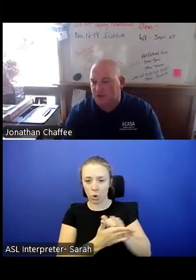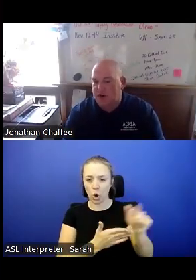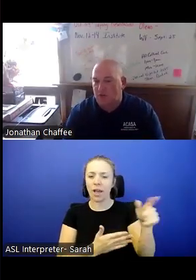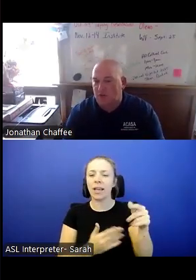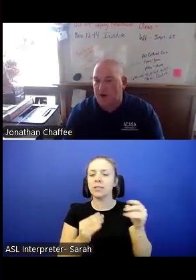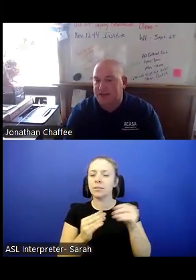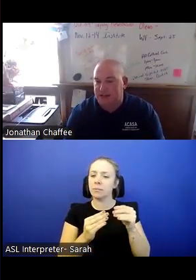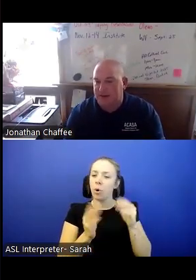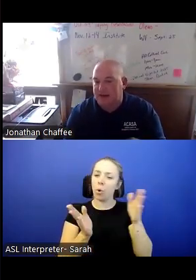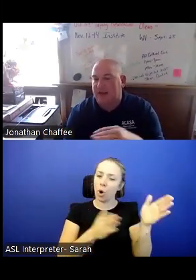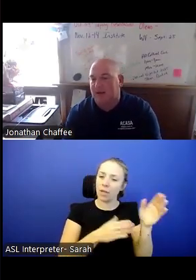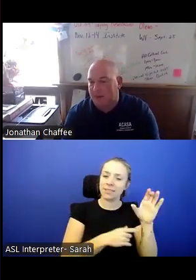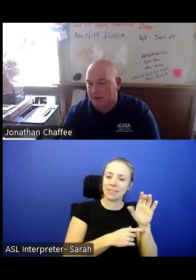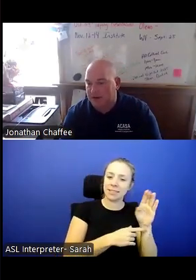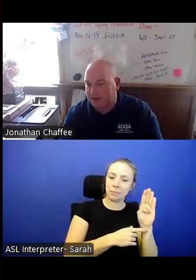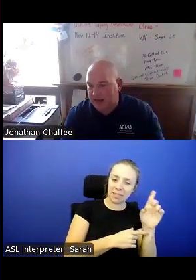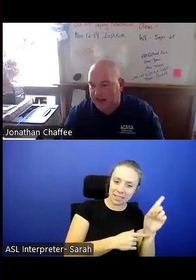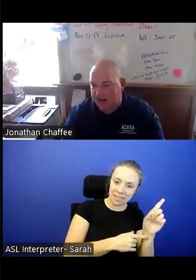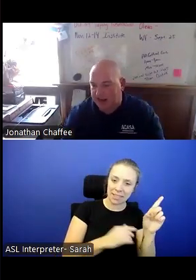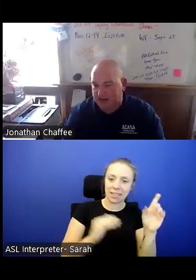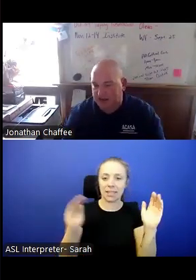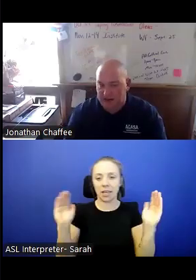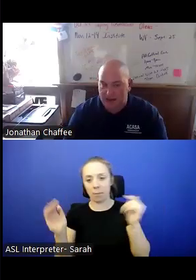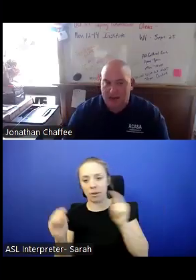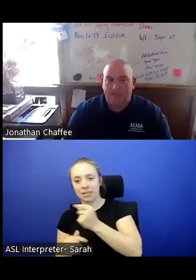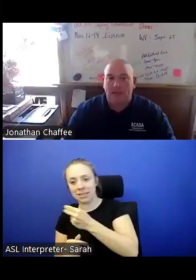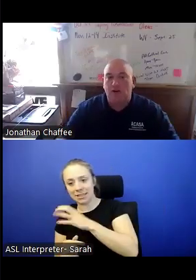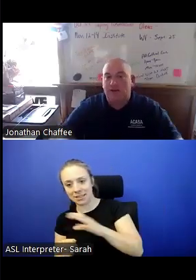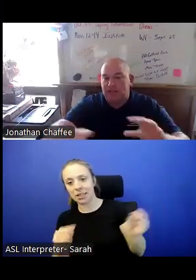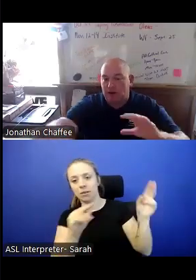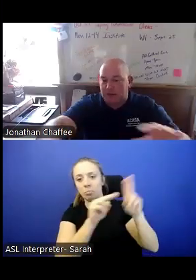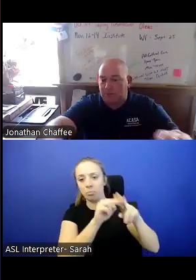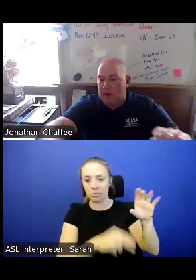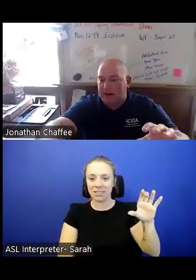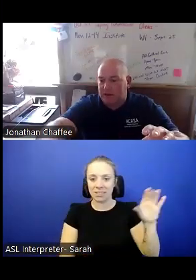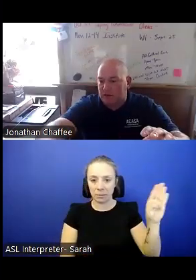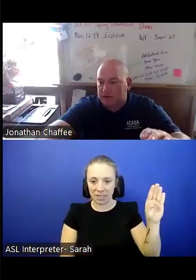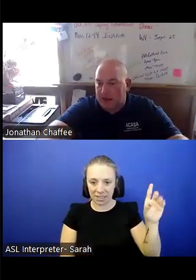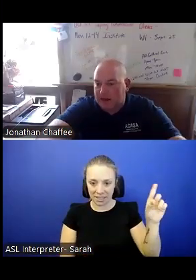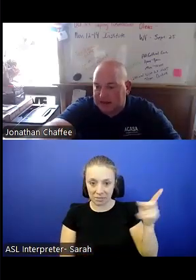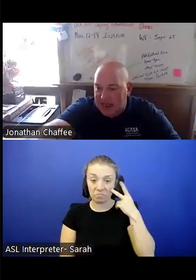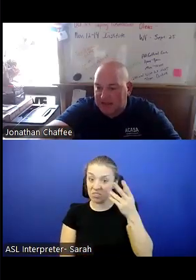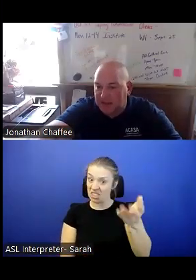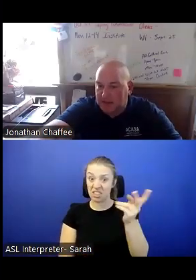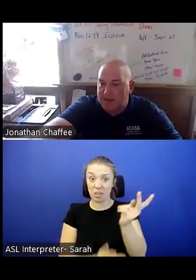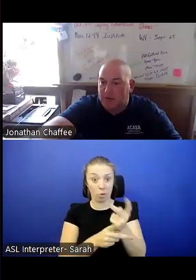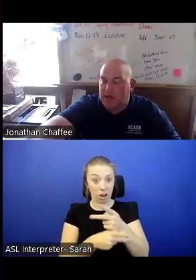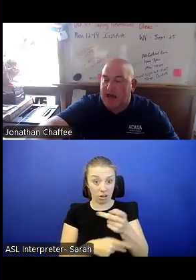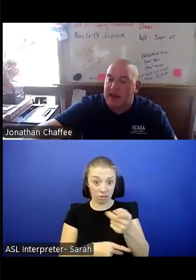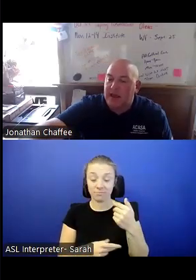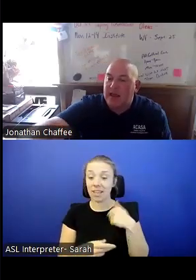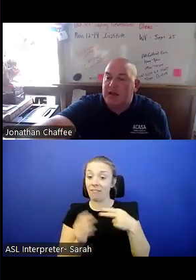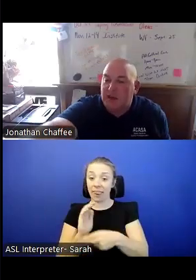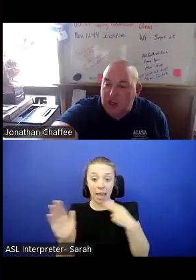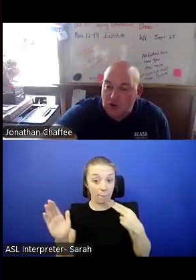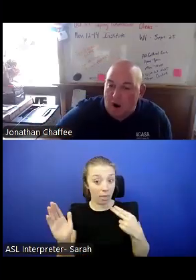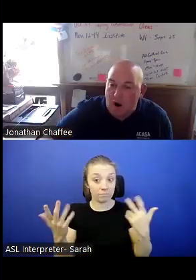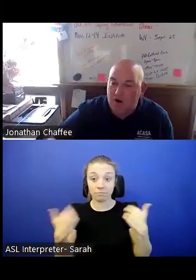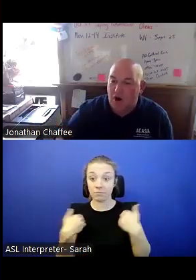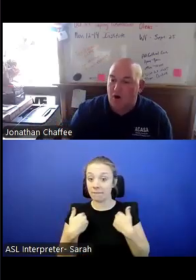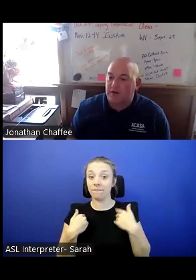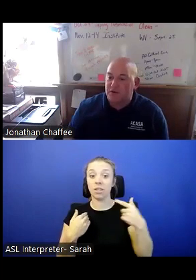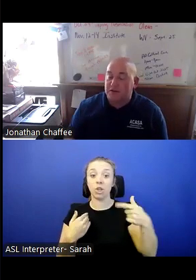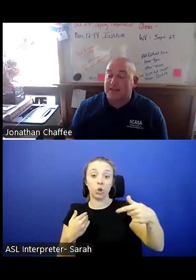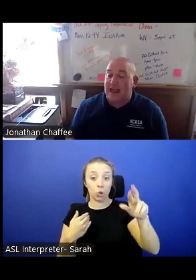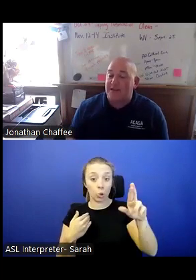it's 3-to-1 CBD compared to THC. You can see what the product looks like. It's got the label on it. The